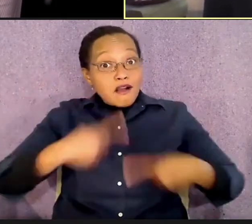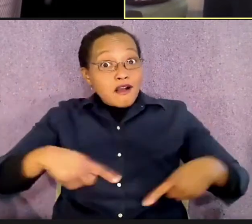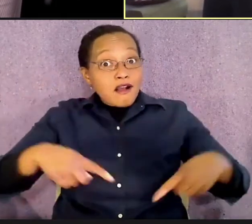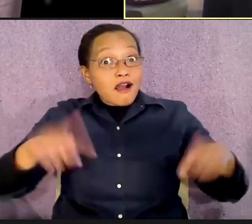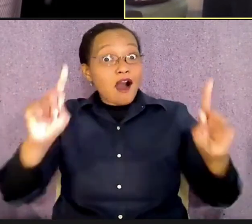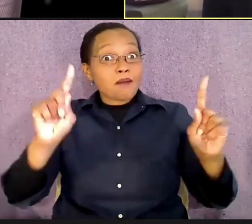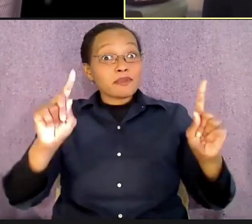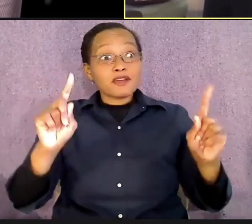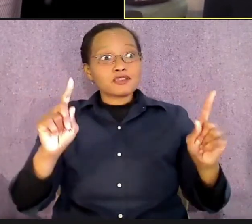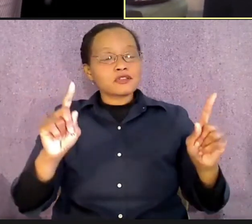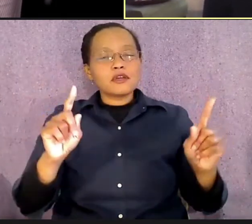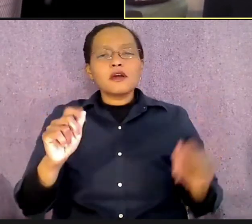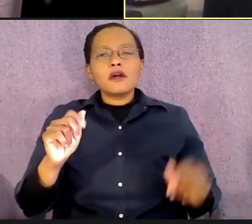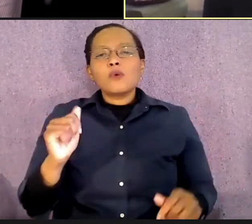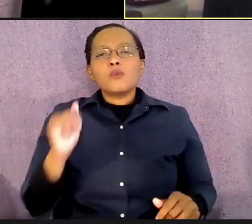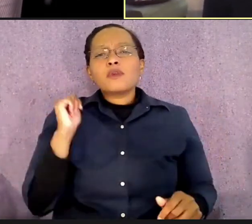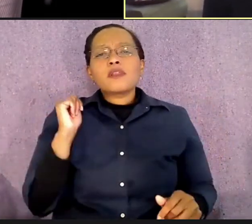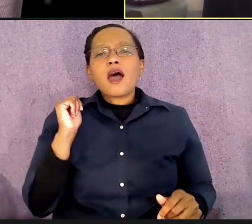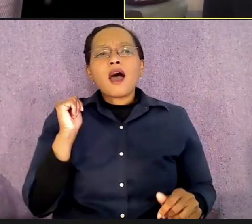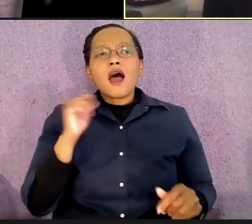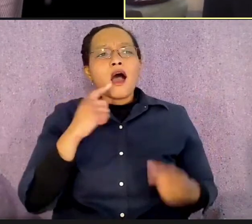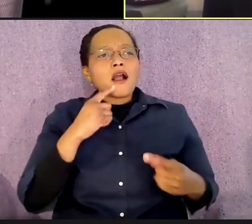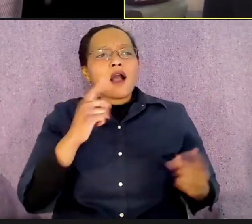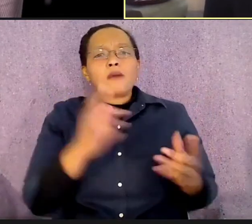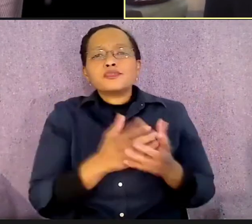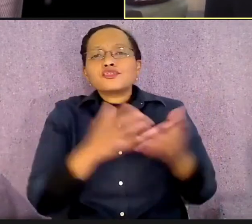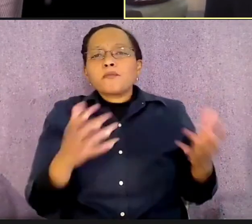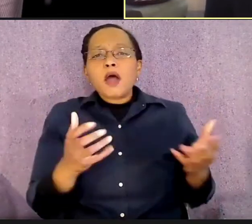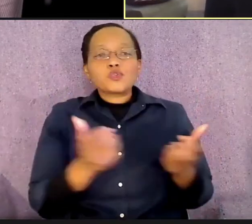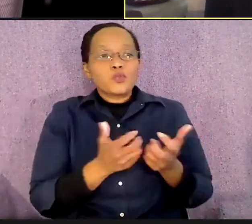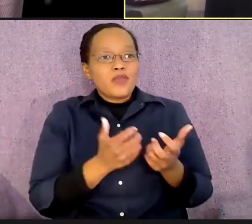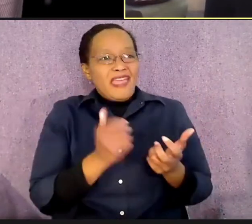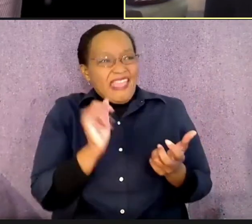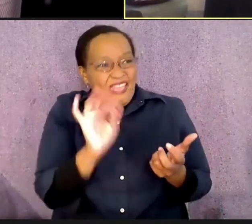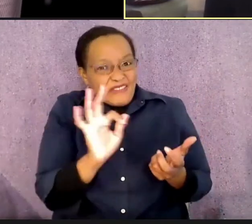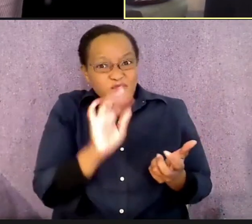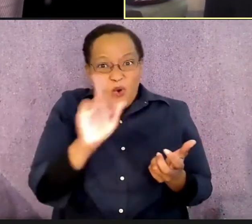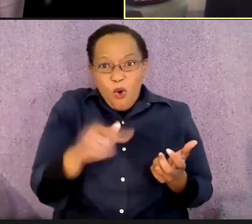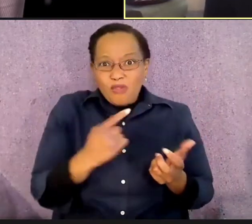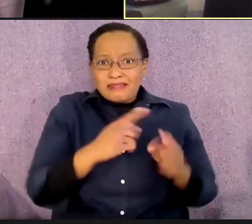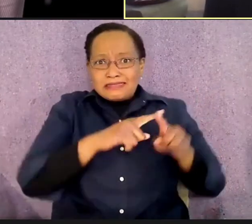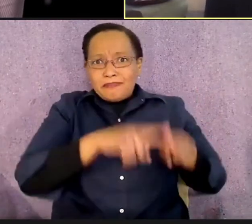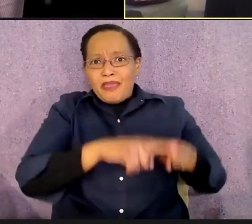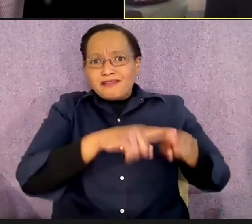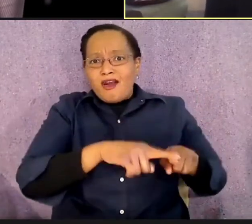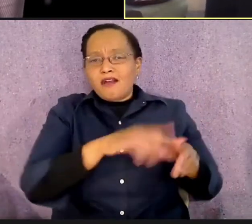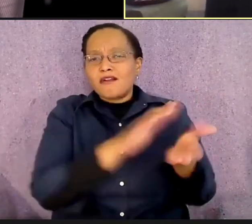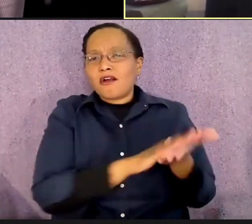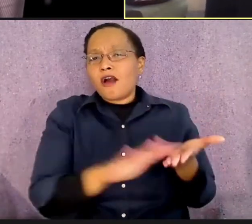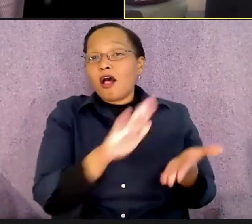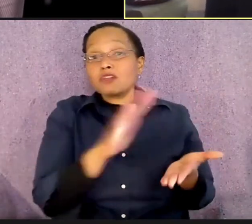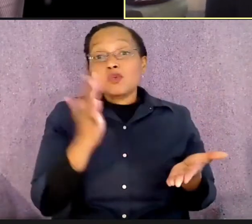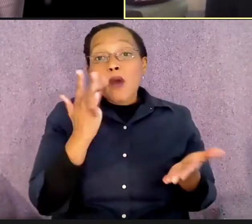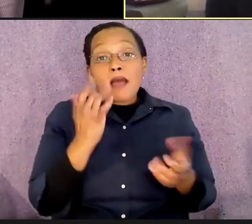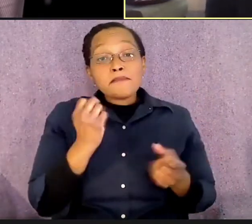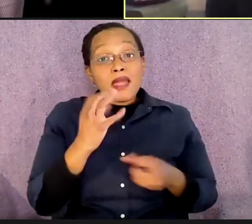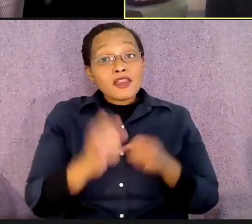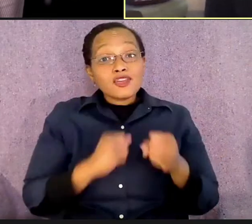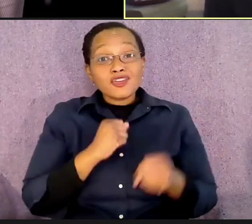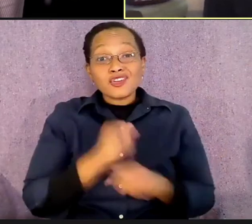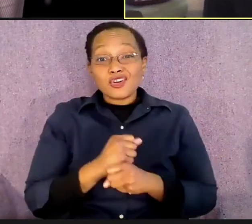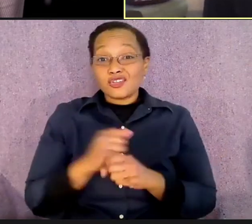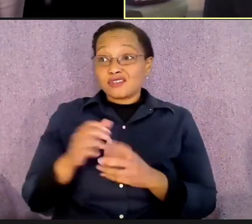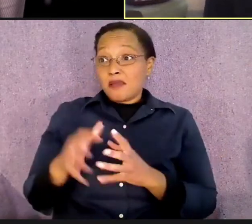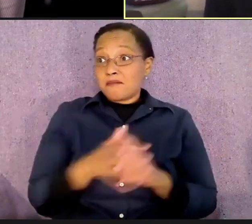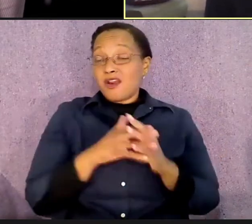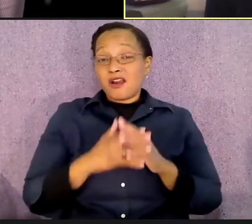could have accomplished it from college. Because because we were not allowed to go to college for many years, or we weren't